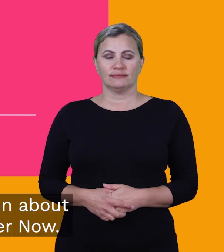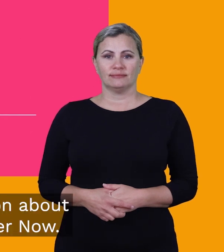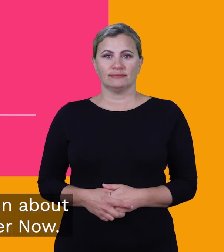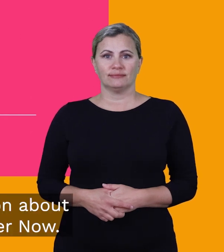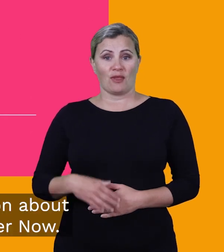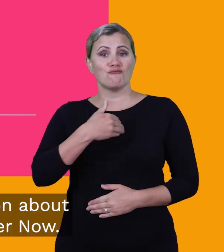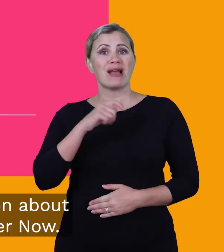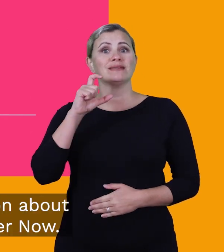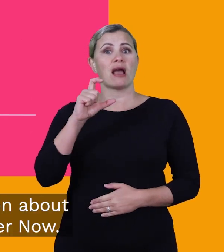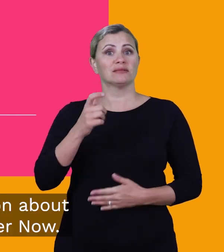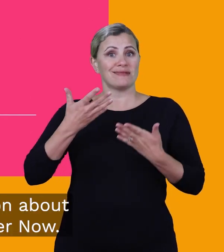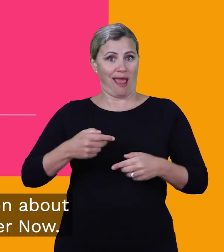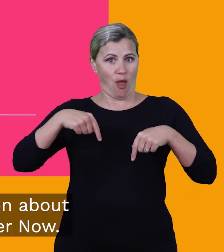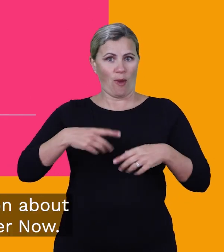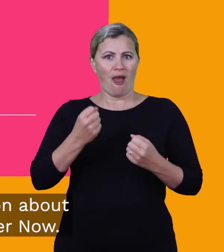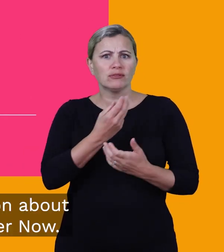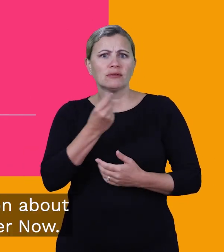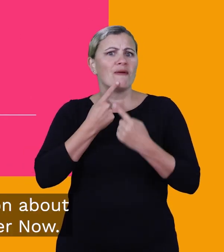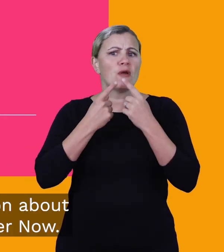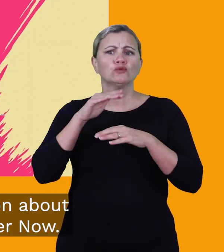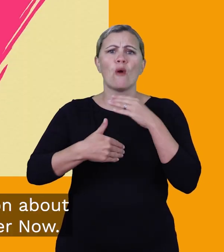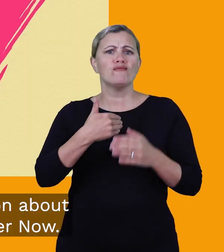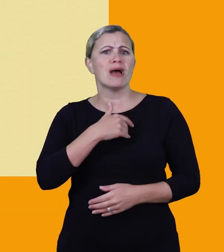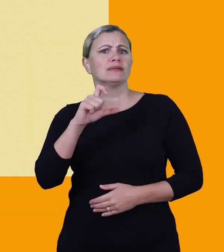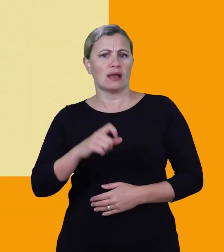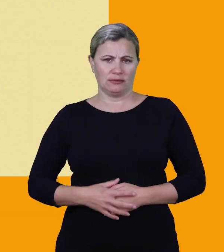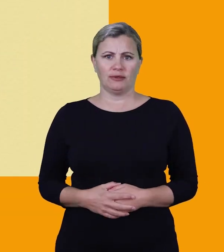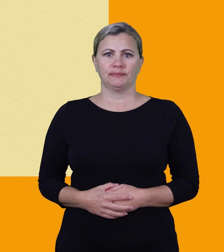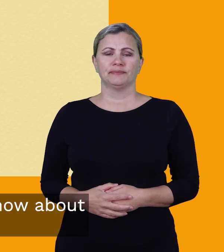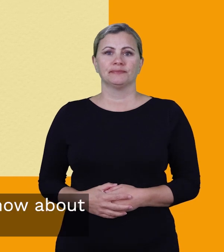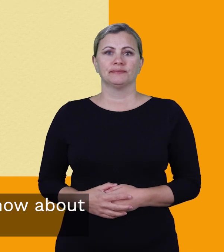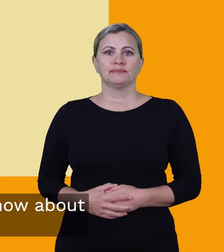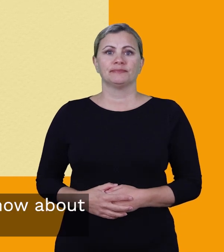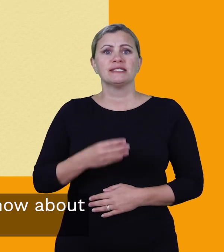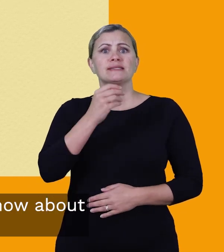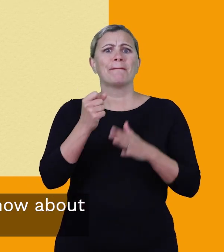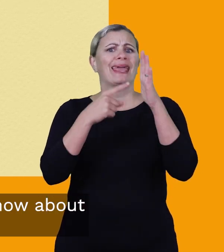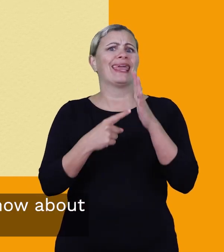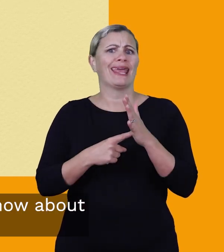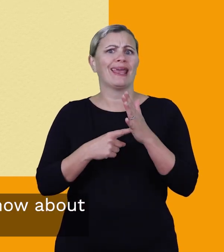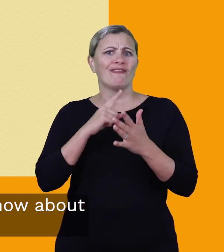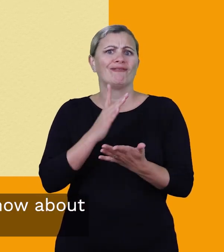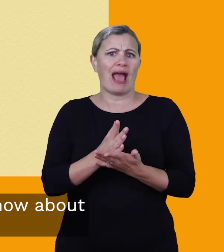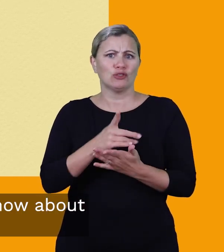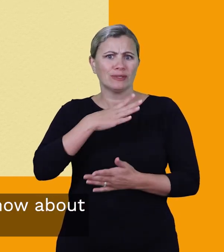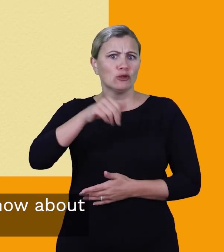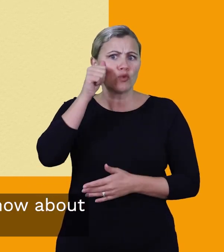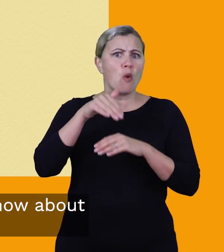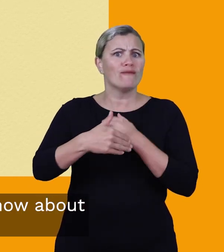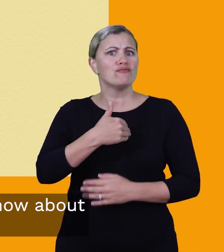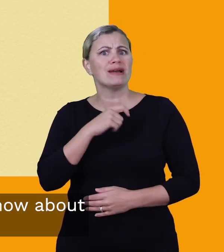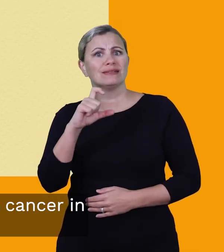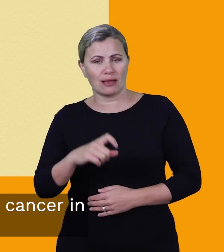Here is some information about breast cancer from Breast Cancer Now. Some key facts that you need to know about breast